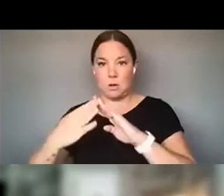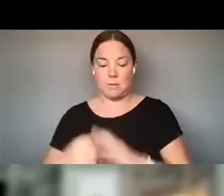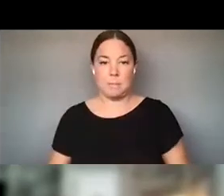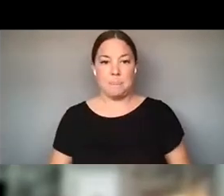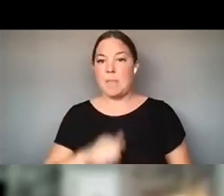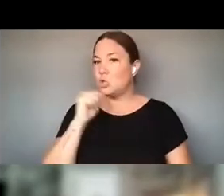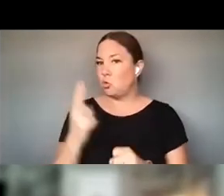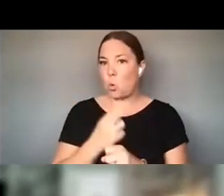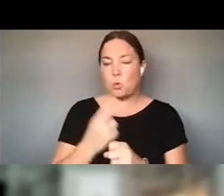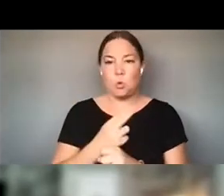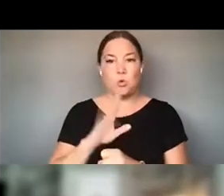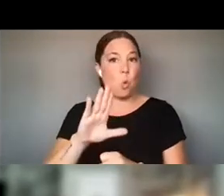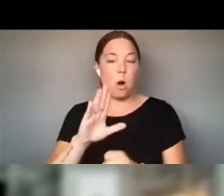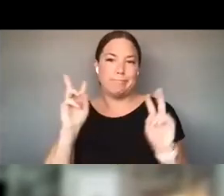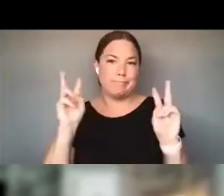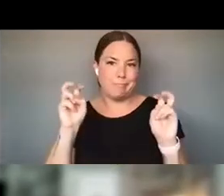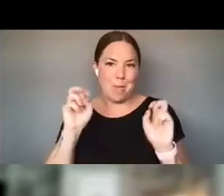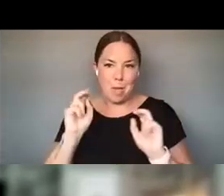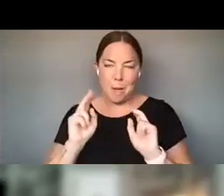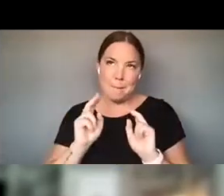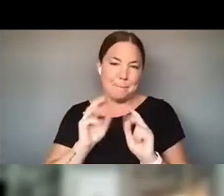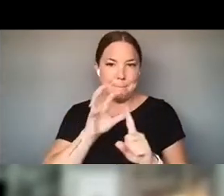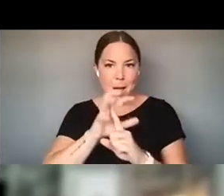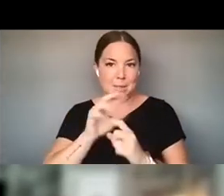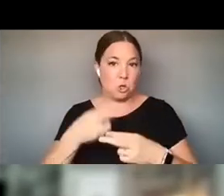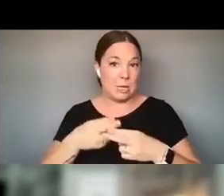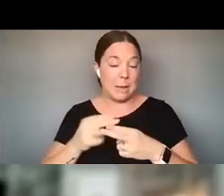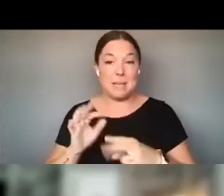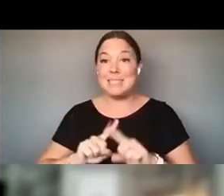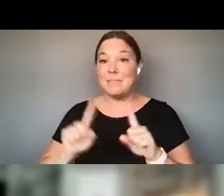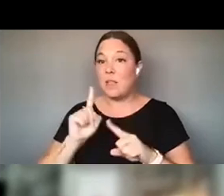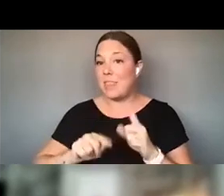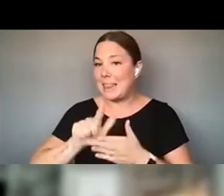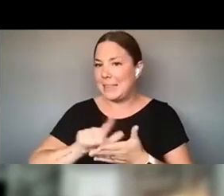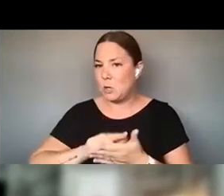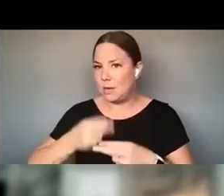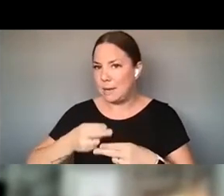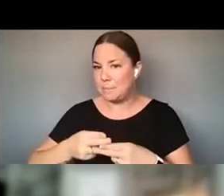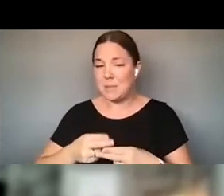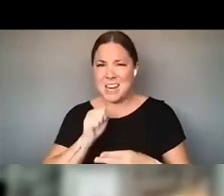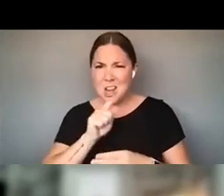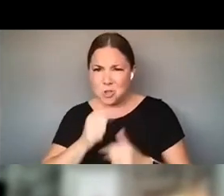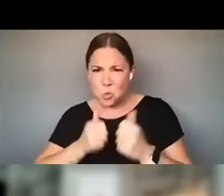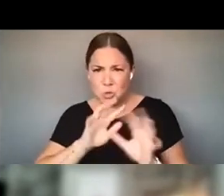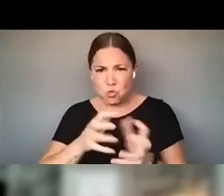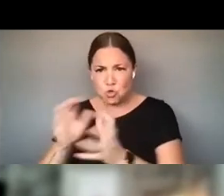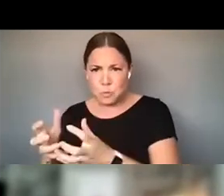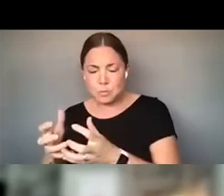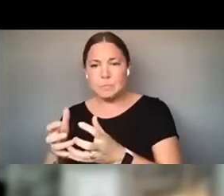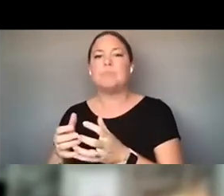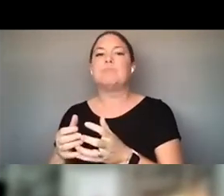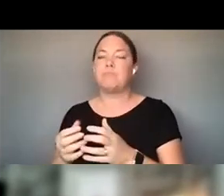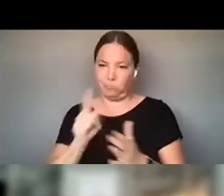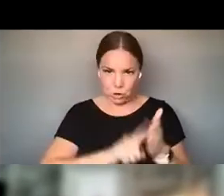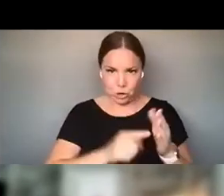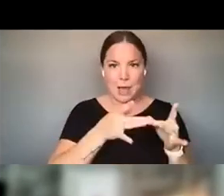organization's popular name if that is different. If you aren't sure which group to select, take a look at the guidelines for some